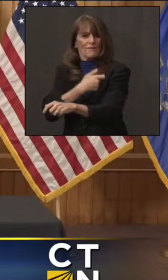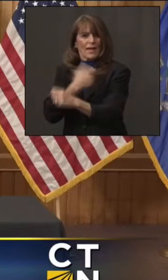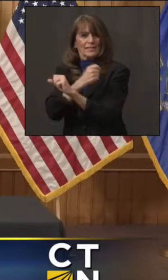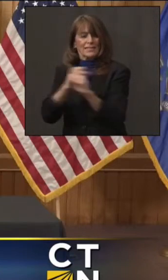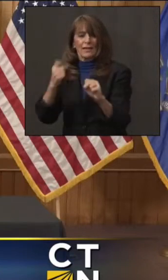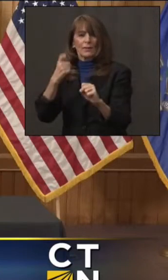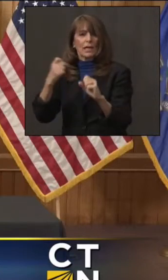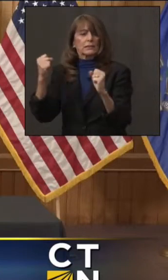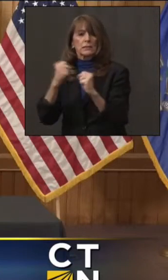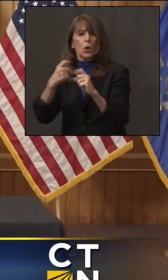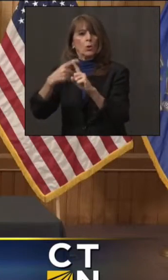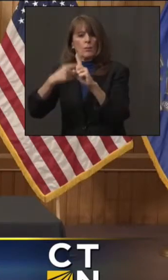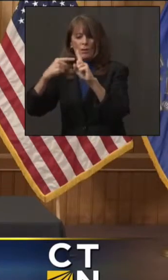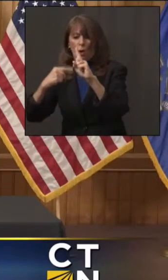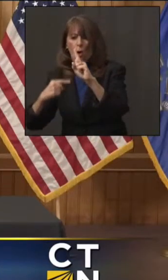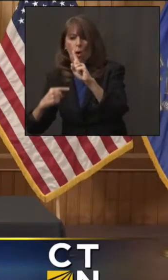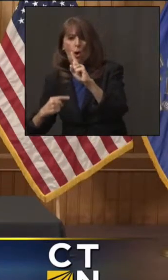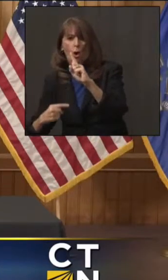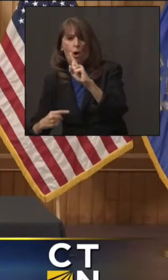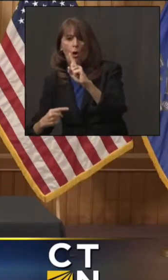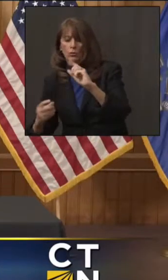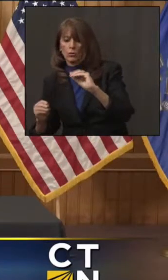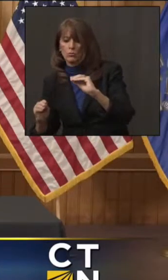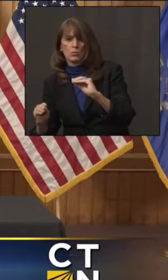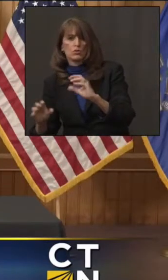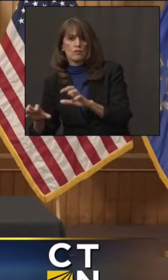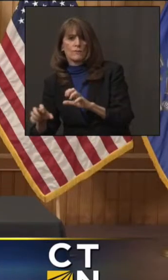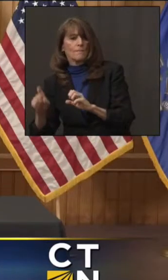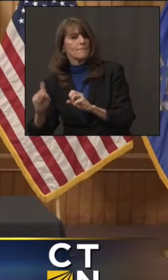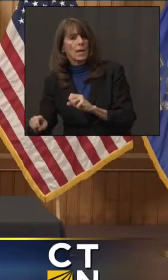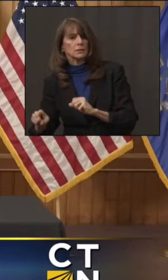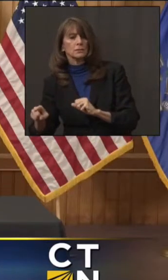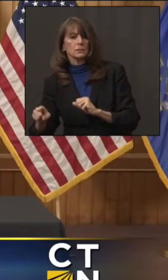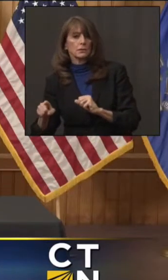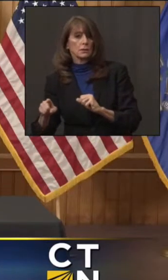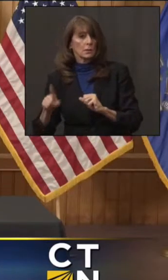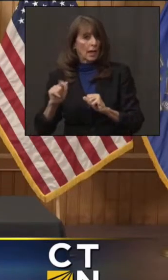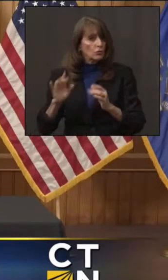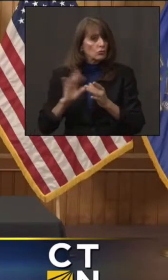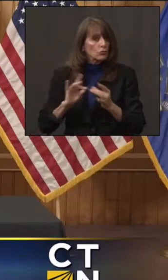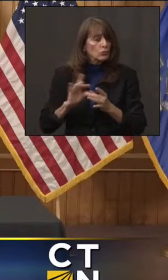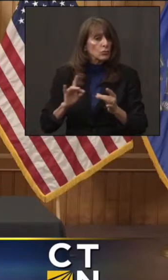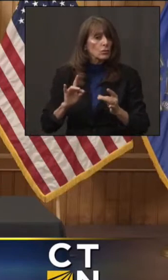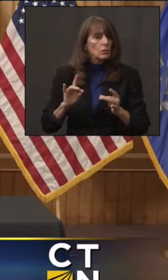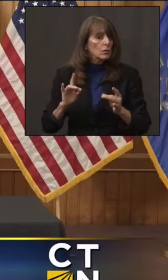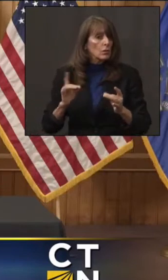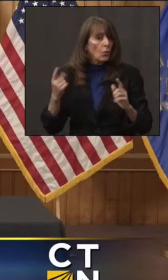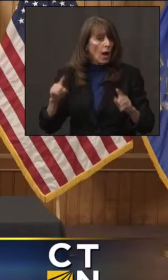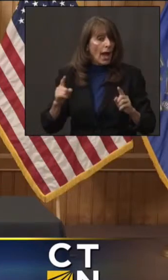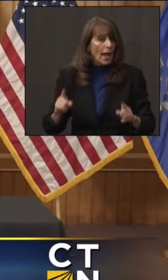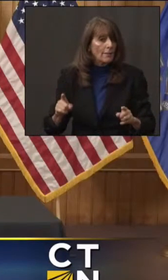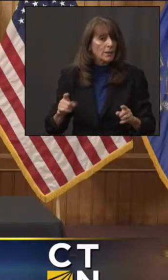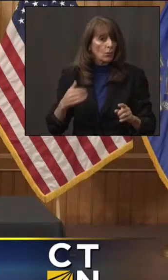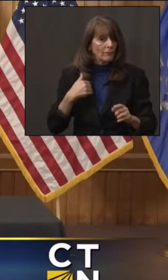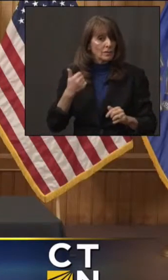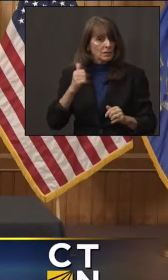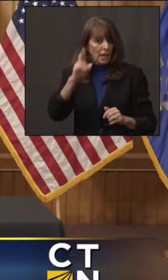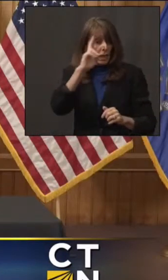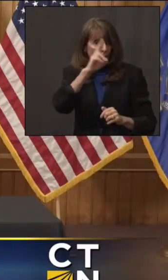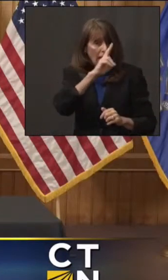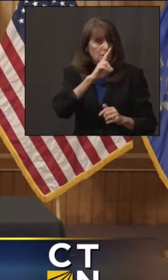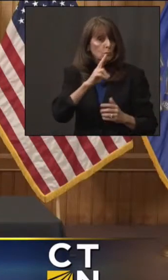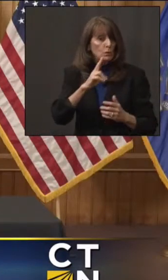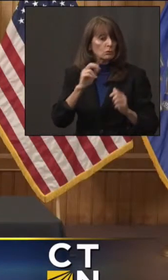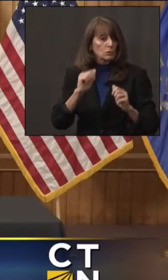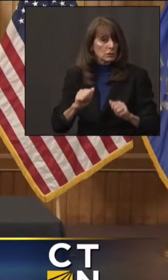I guess, held in deep freeze. Can you give us an update on where things stand with that? What's that sort of